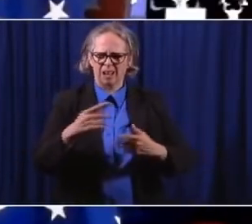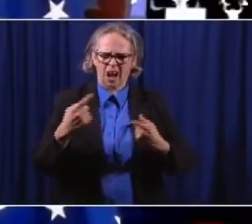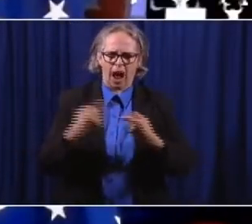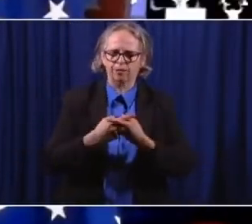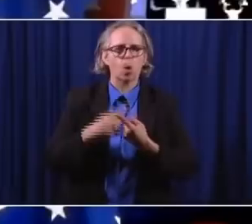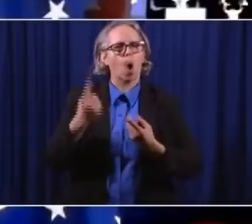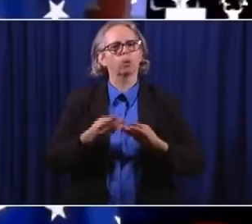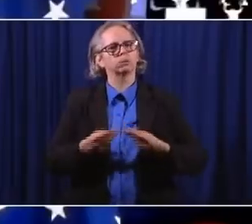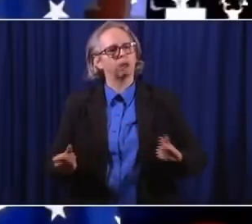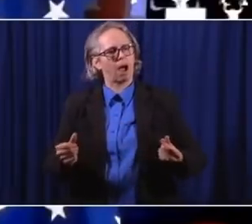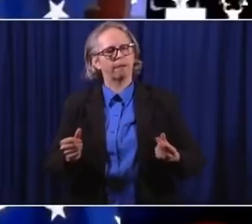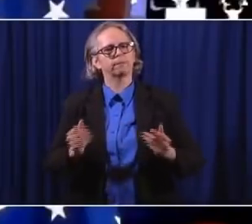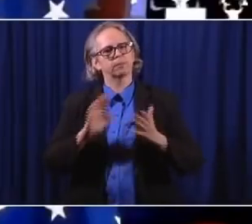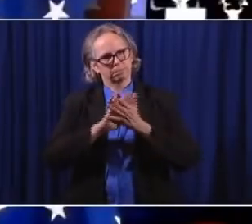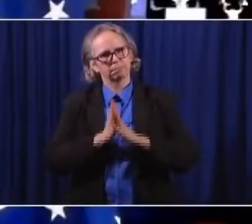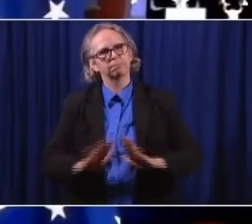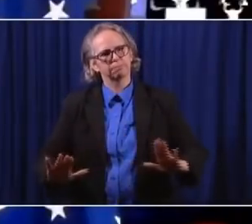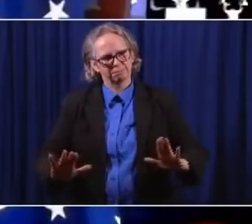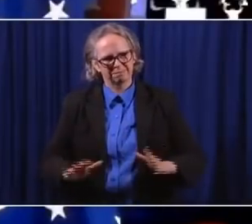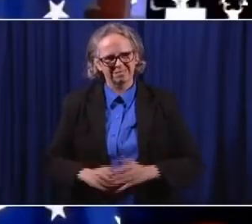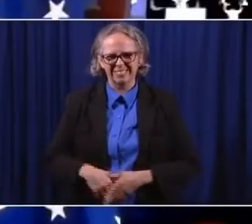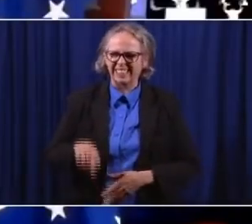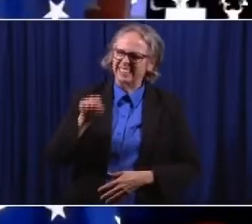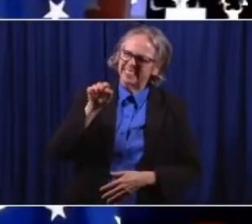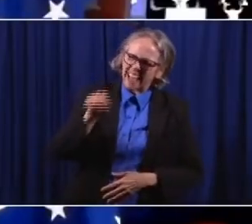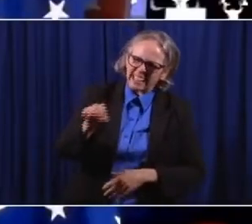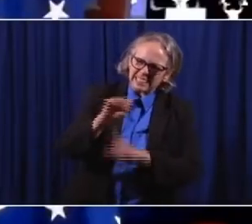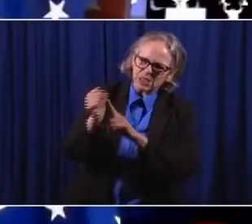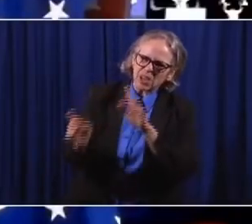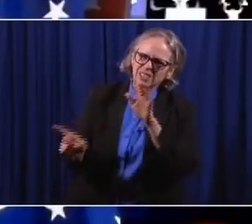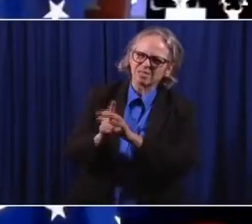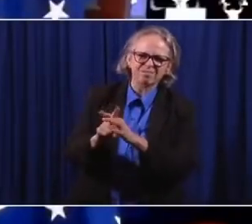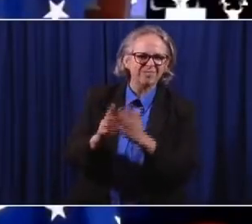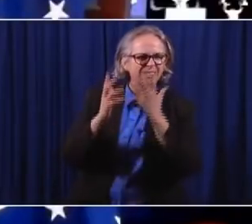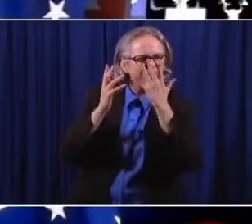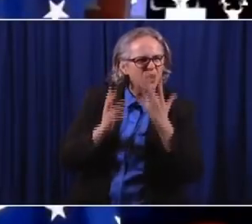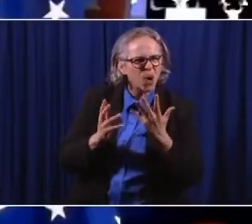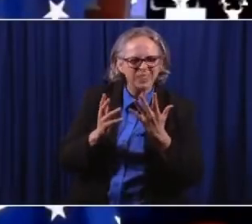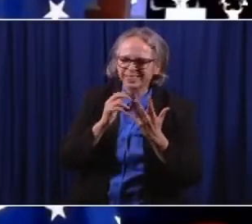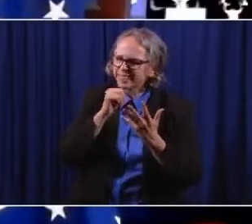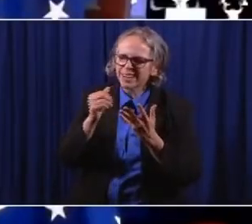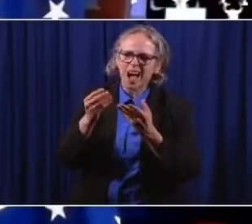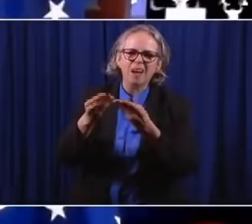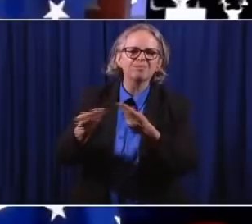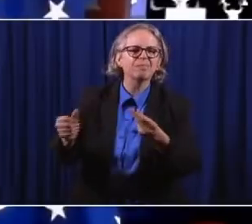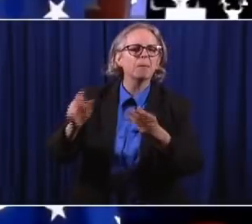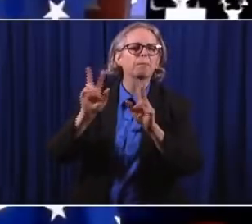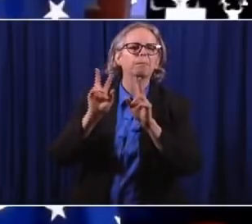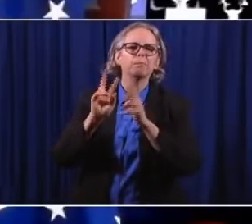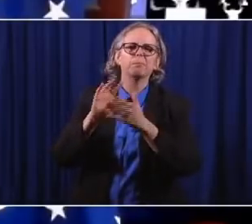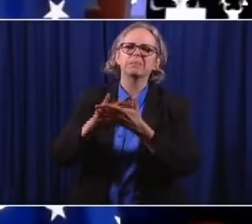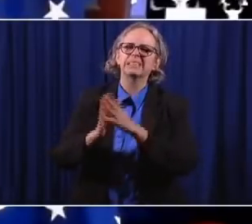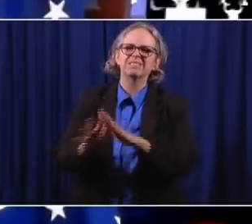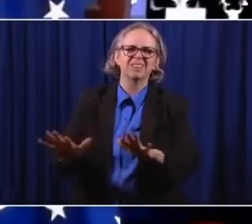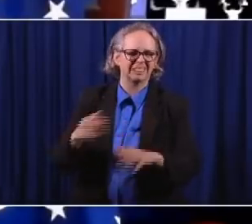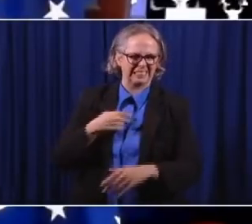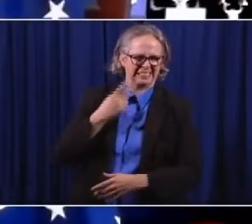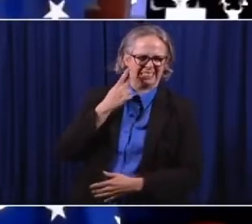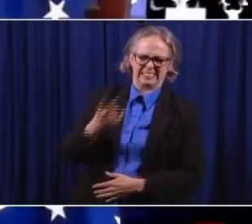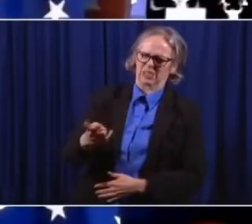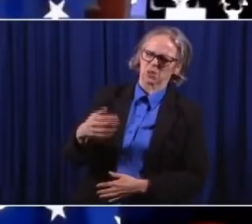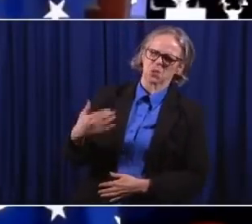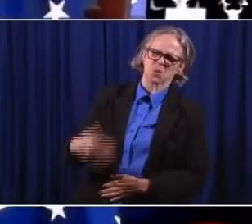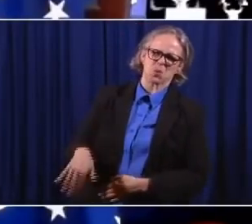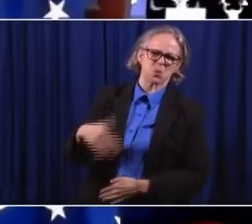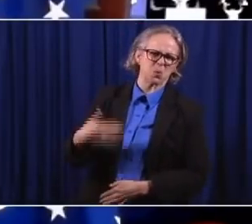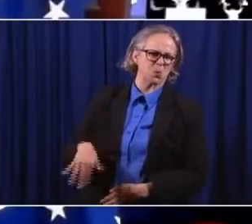these things ever end up where they did in this particular video. That's not where we want to see things go. And that